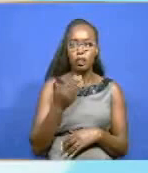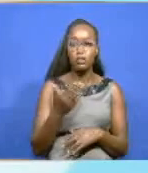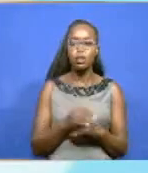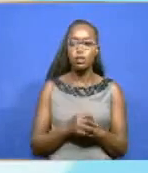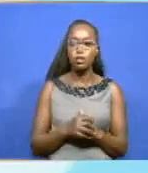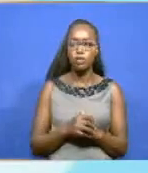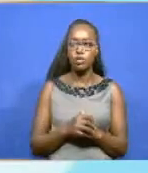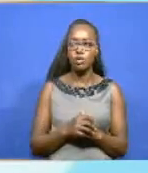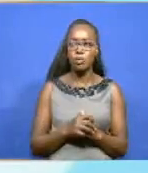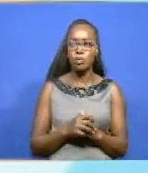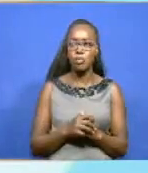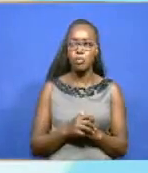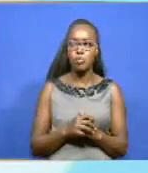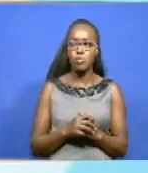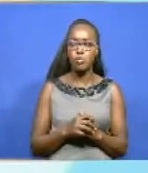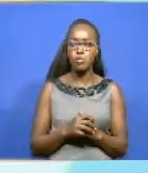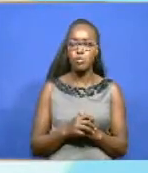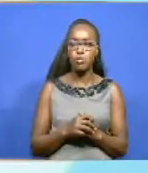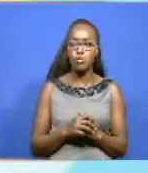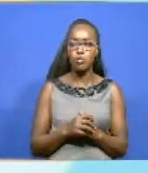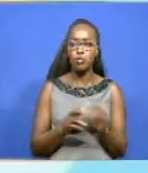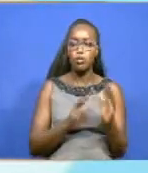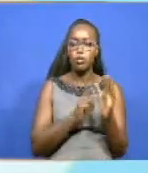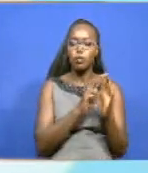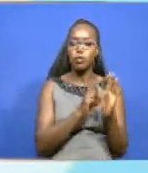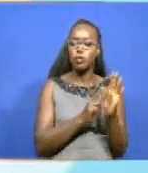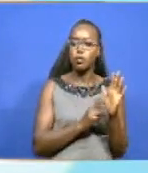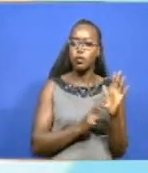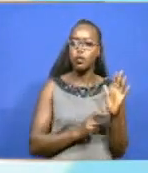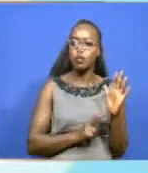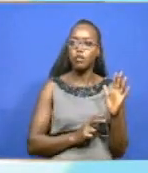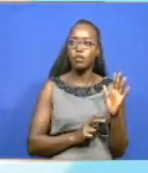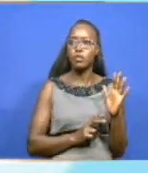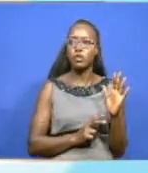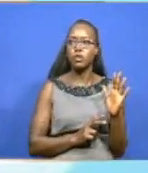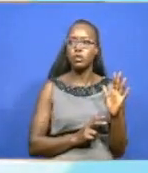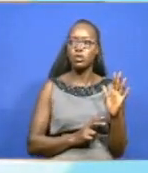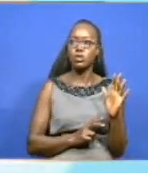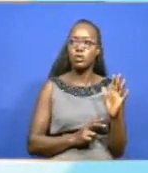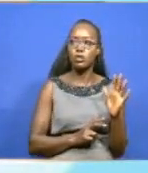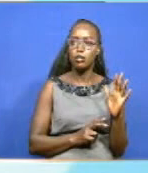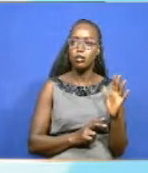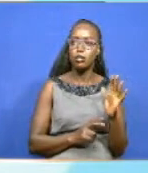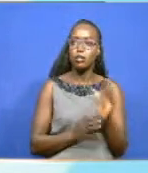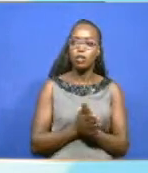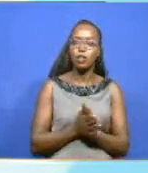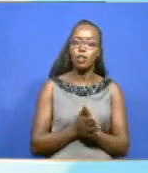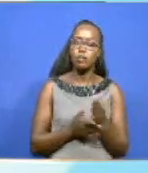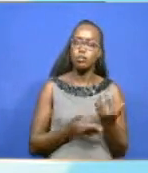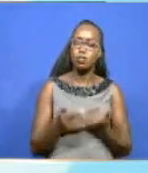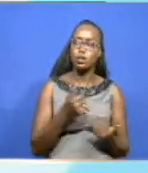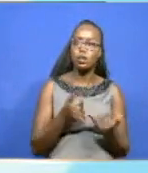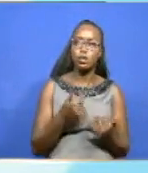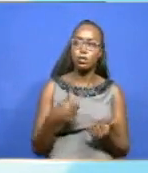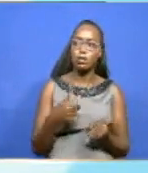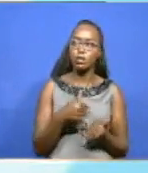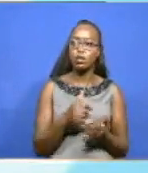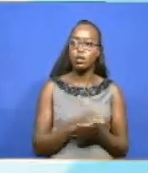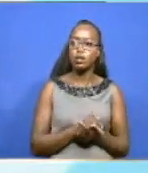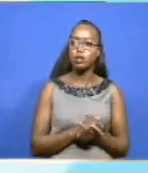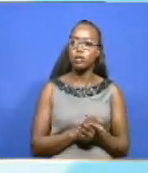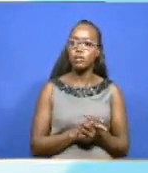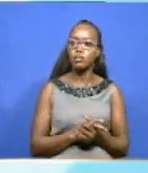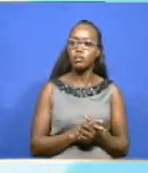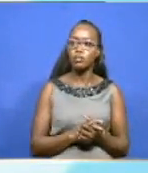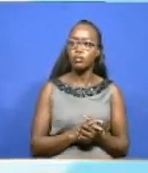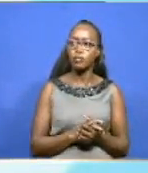time. George Mwaringa from Malindi. Thank you so much. Keep interacting with us at KBC Channel 1. Now,